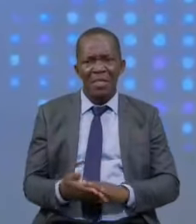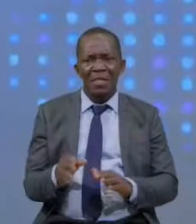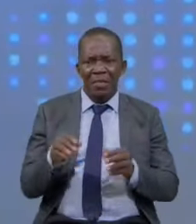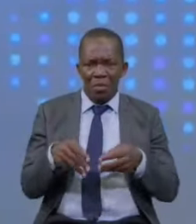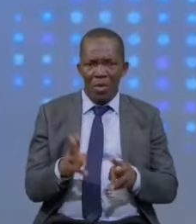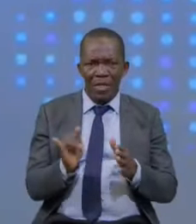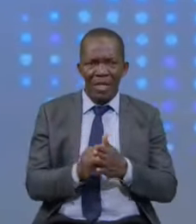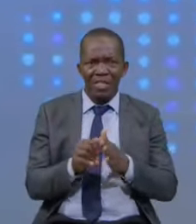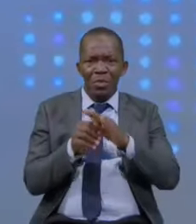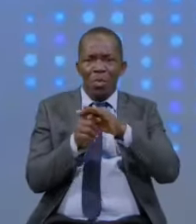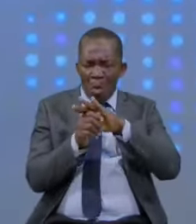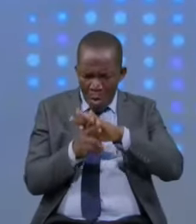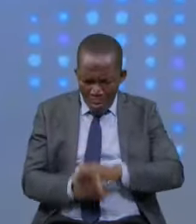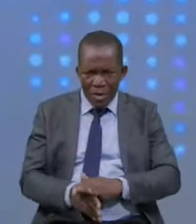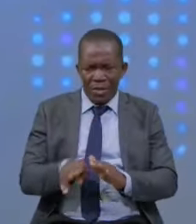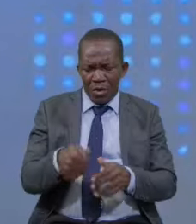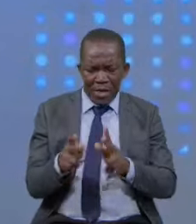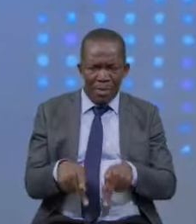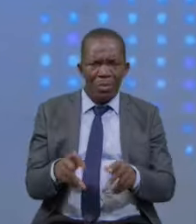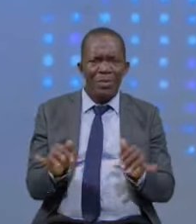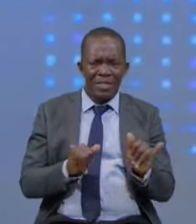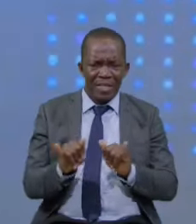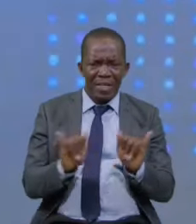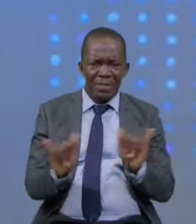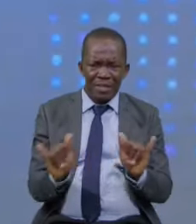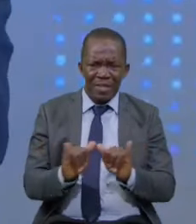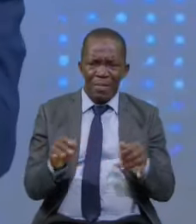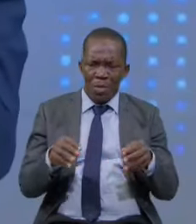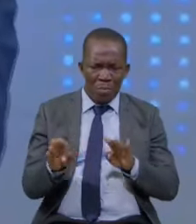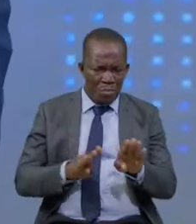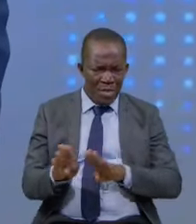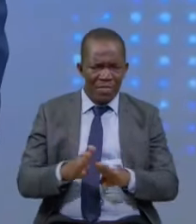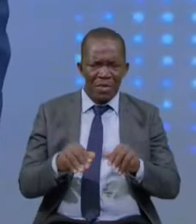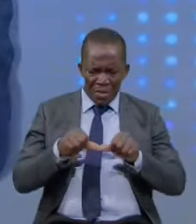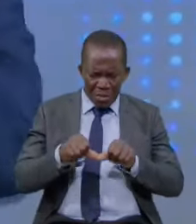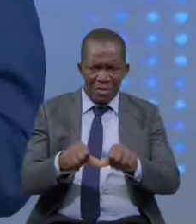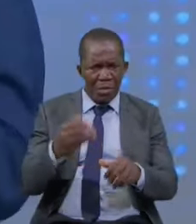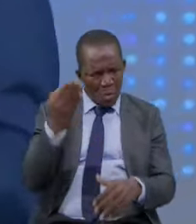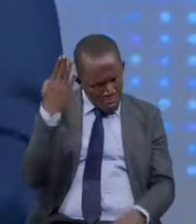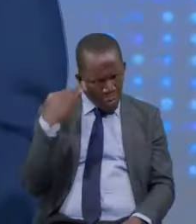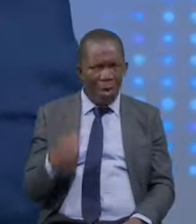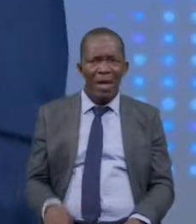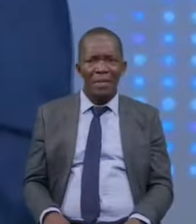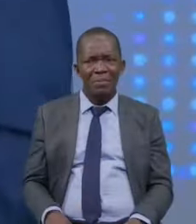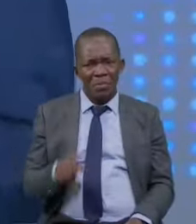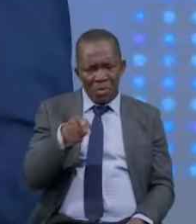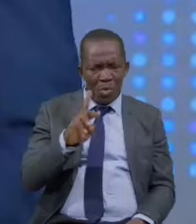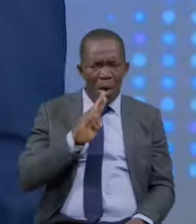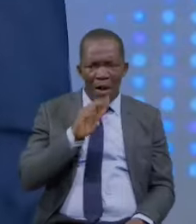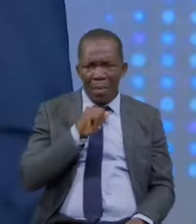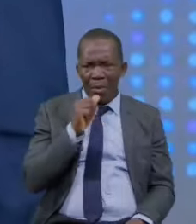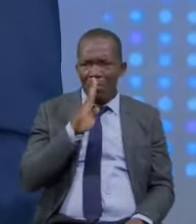still doing after 20 years now. You are not being built up. There must be a change. There must be